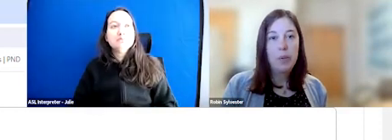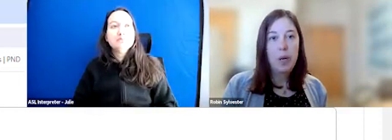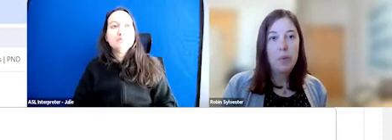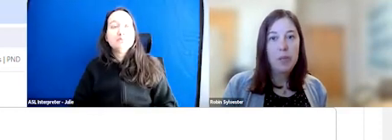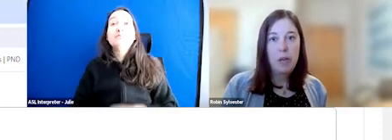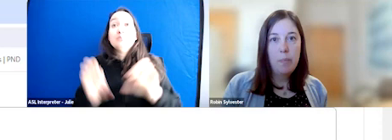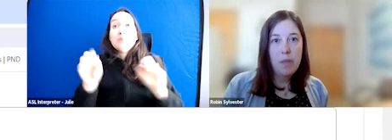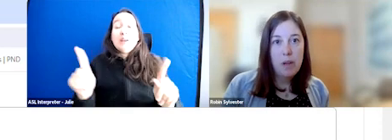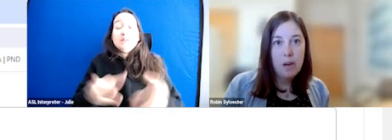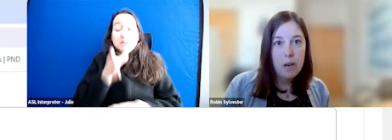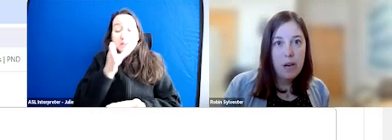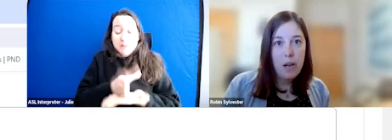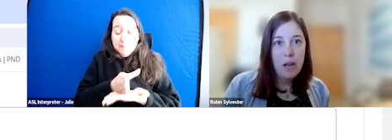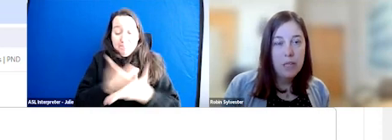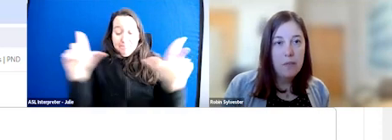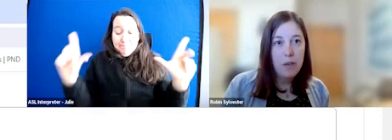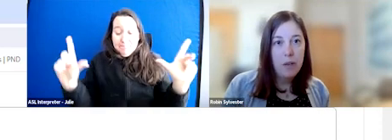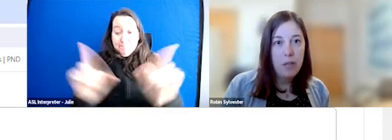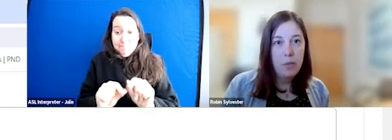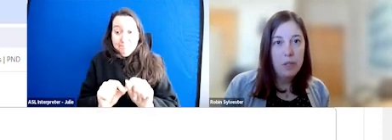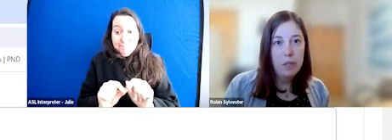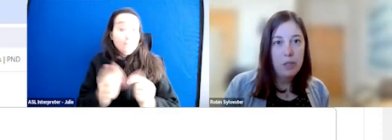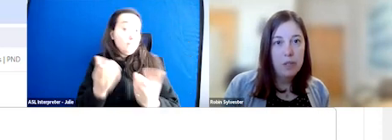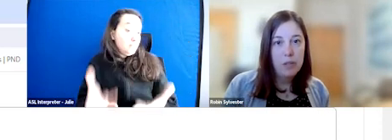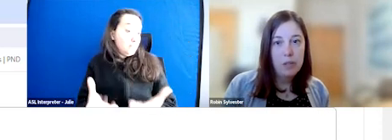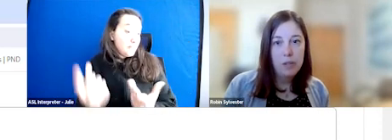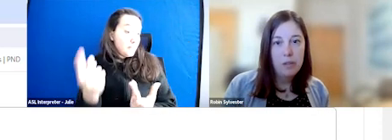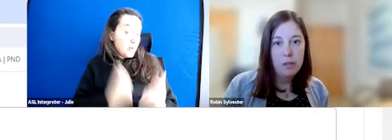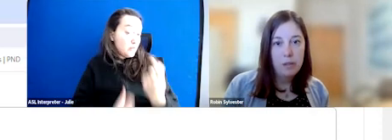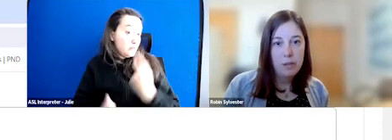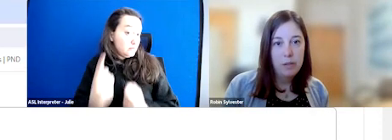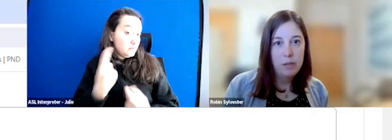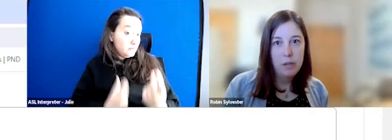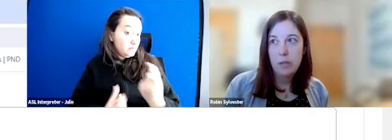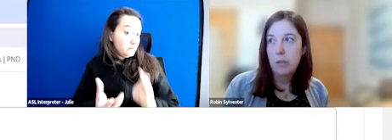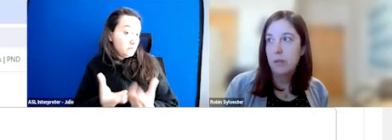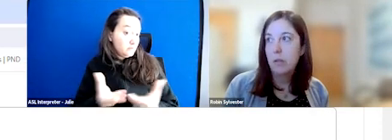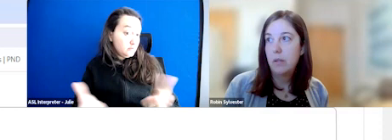All right, so I will stop there and ask if there are any questions.